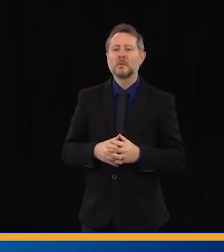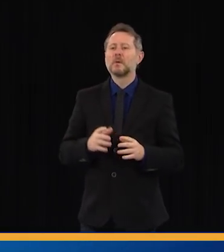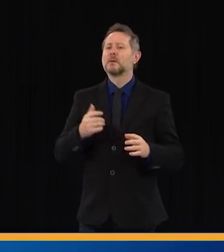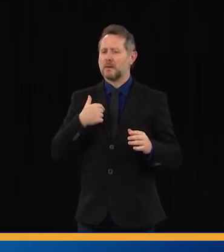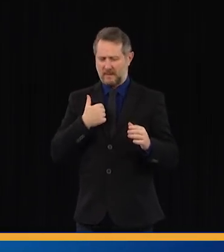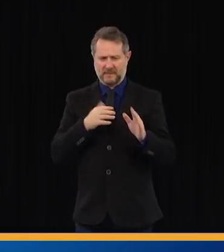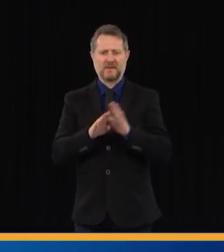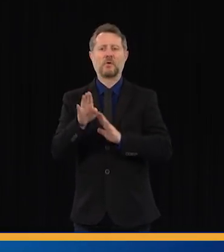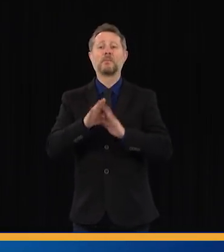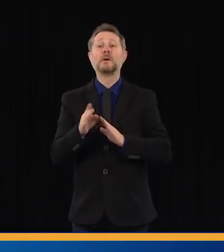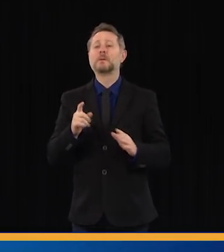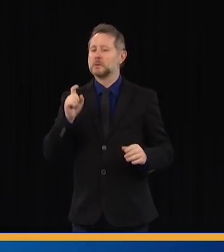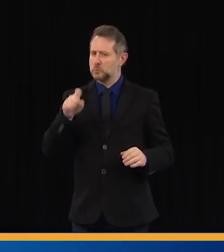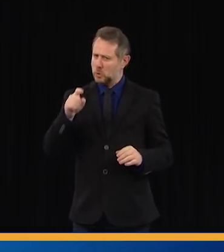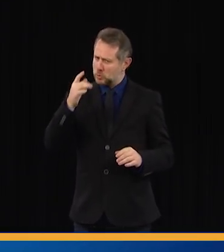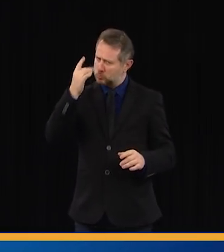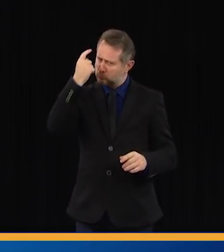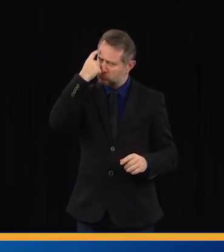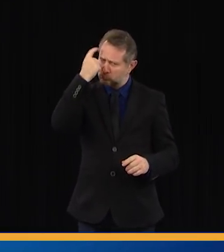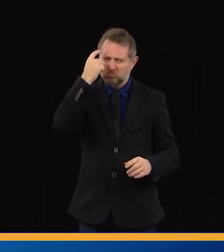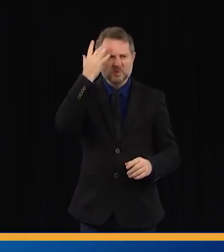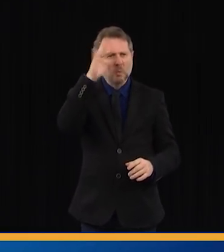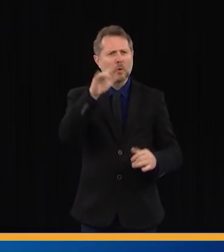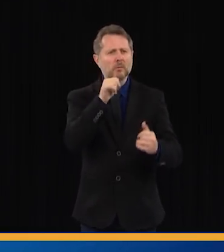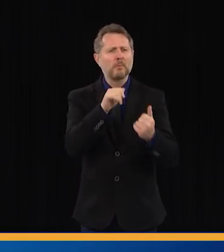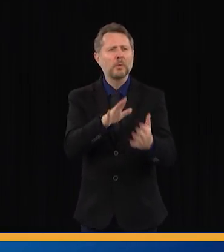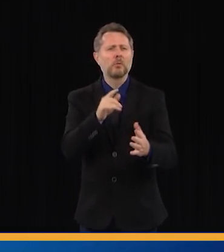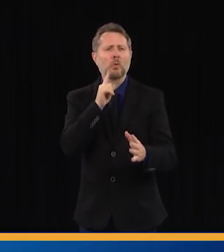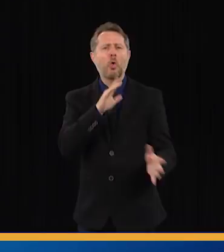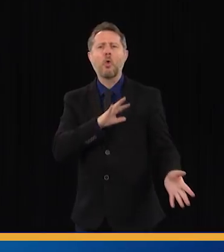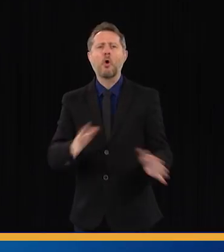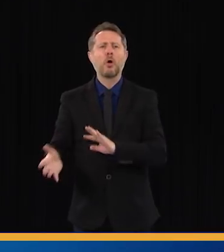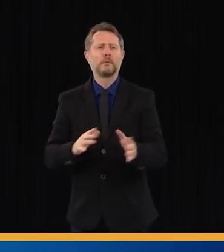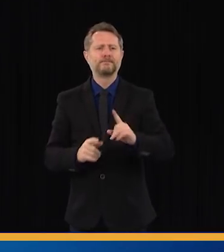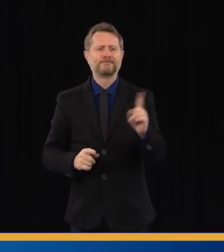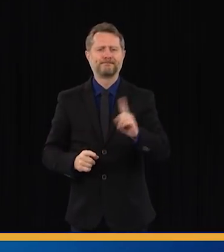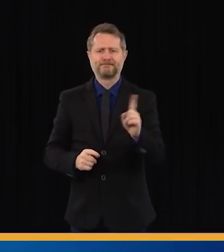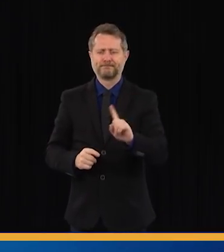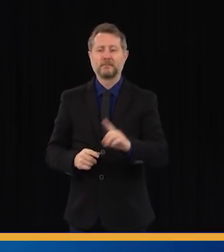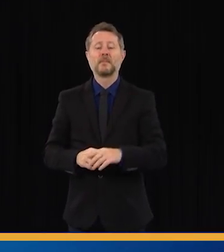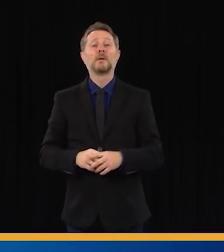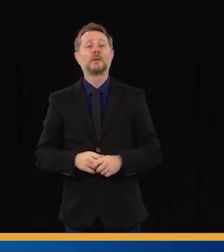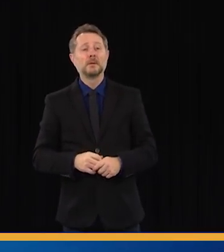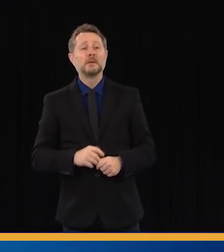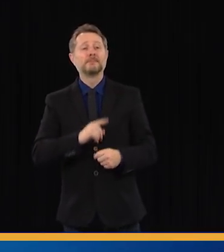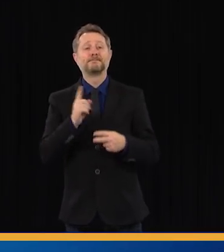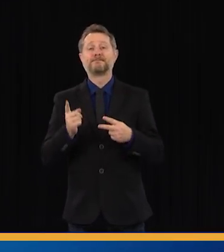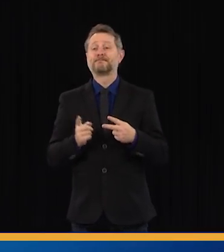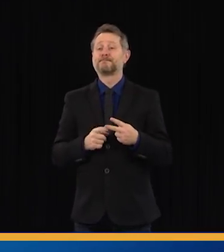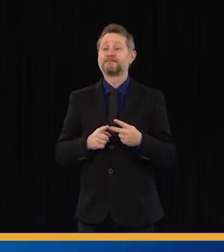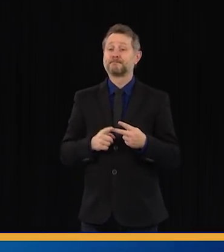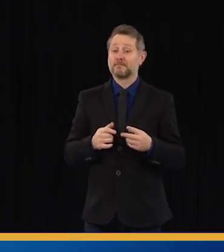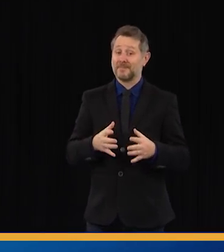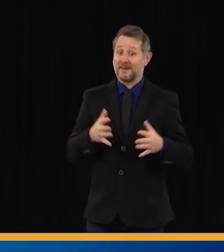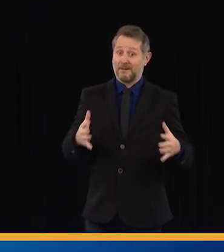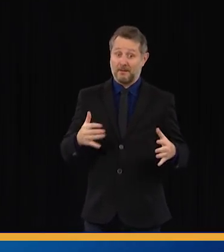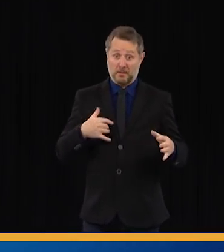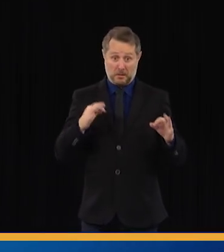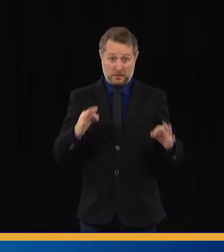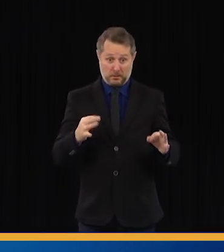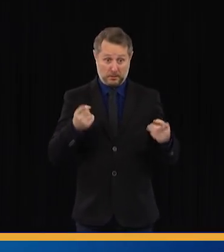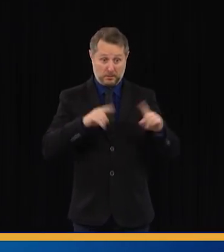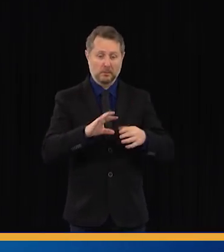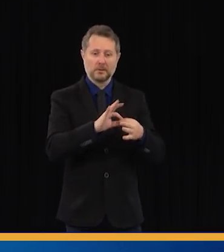be smart. The wider the geographic area for that plan, the better, because